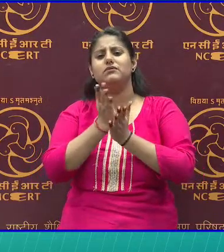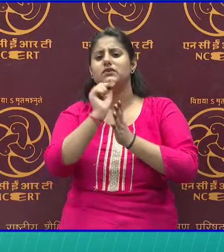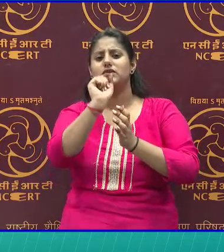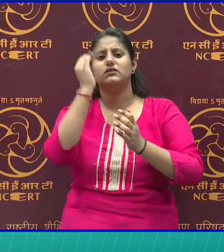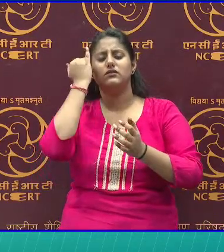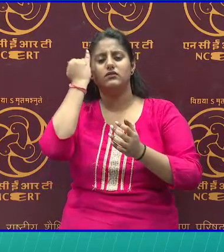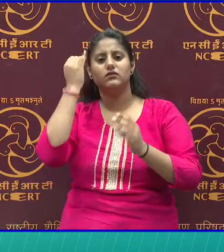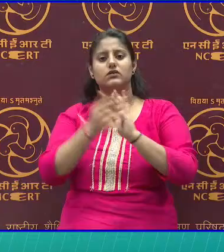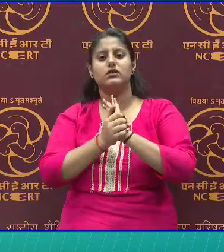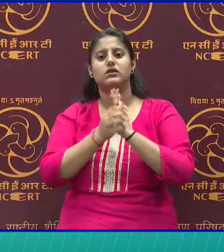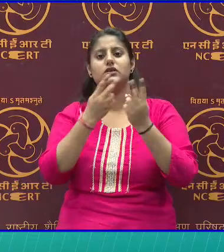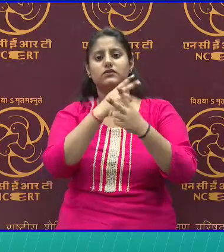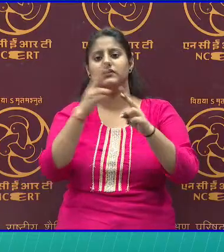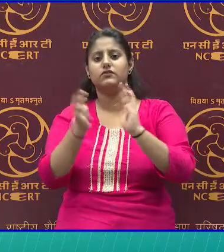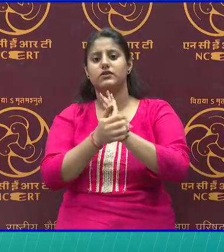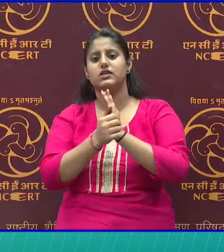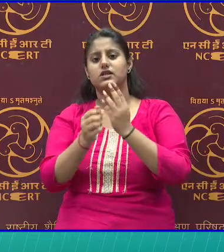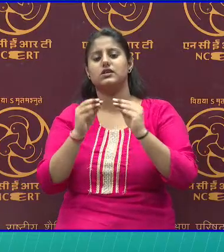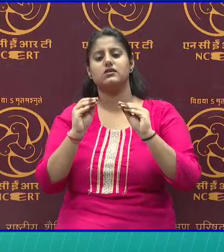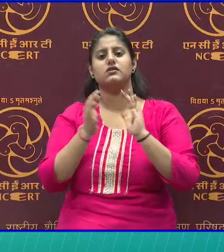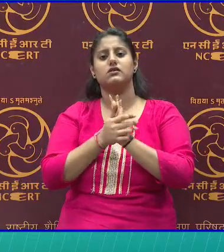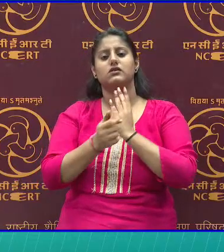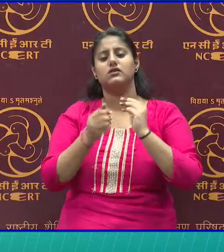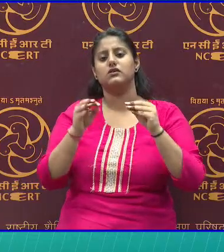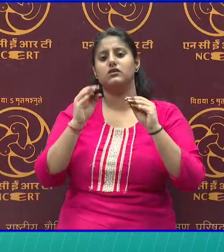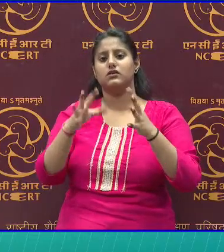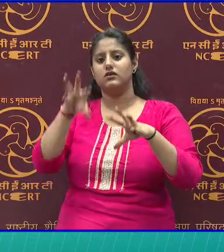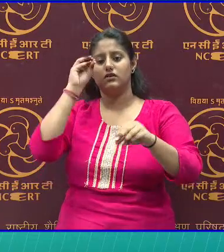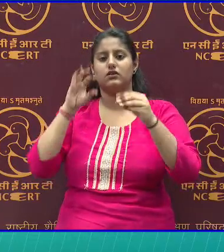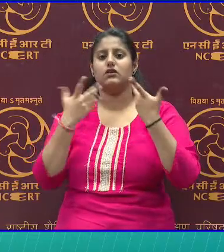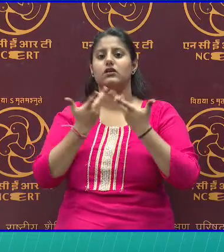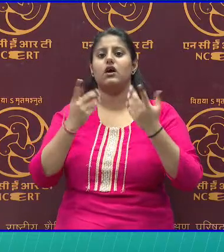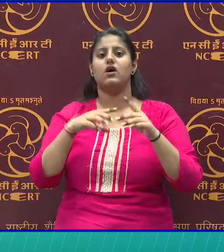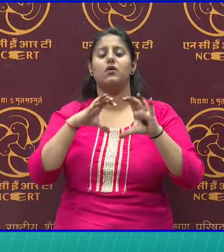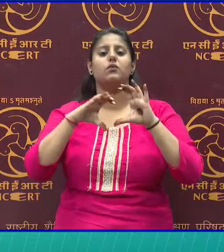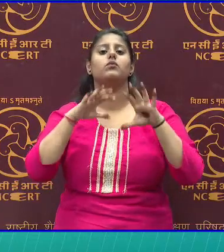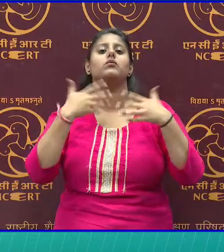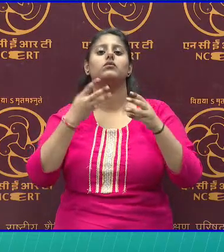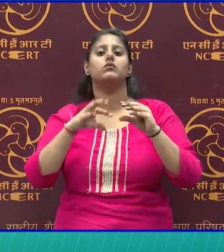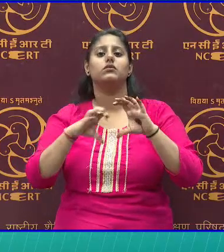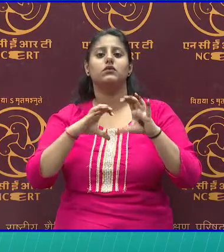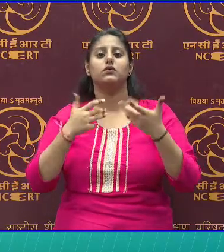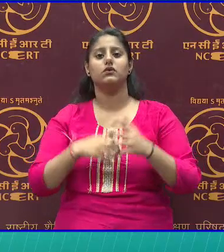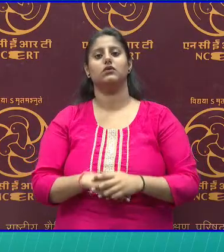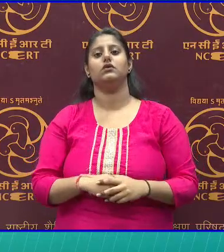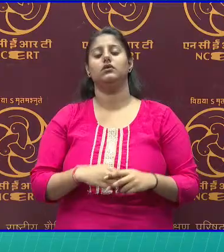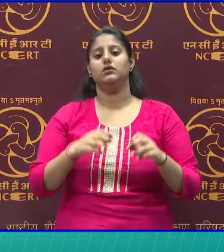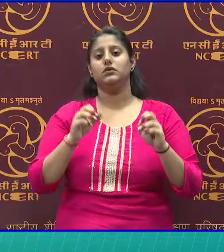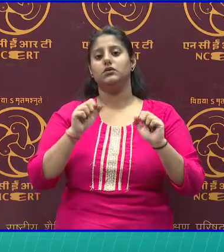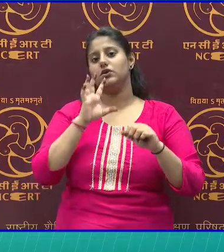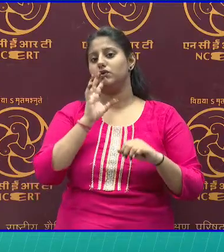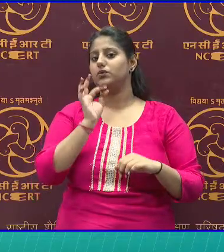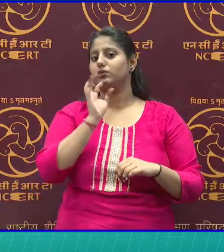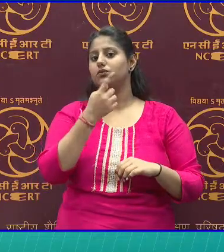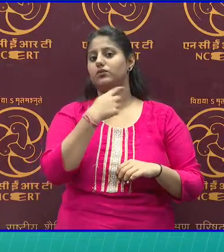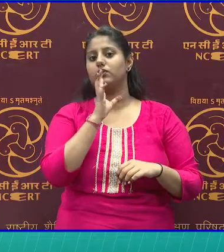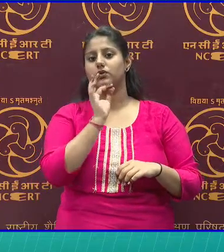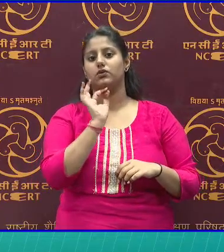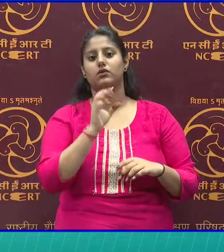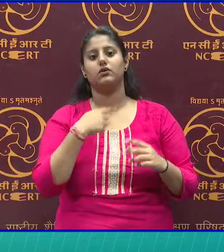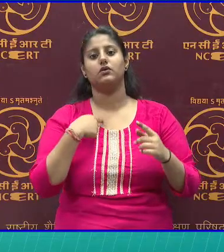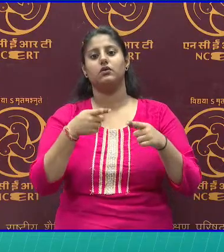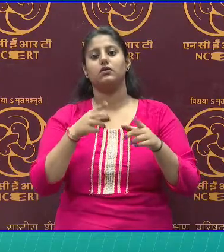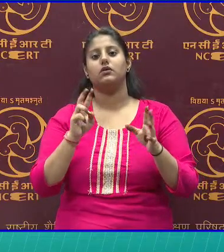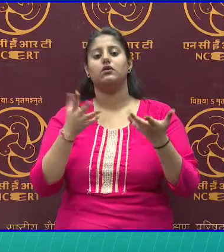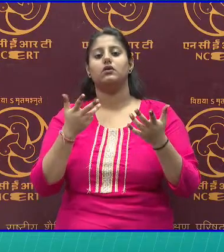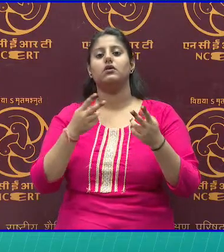kinds of skills they can learn. Yeah. This is also diplomatic skill to get the whole community together to get something. True, that's negotiation